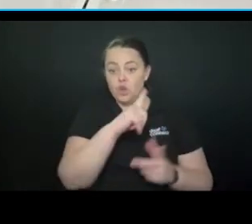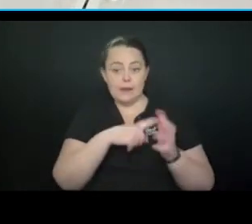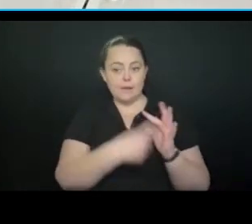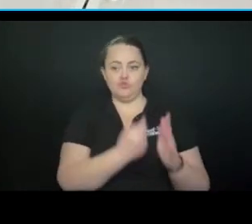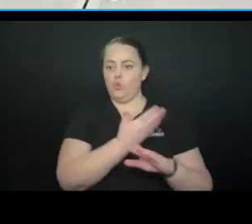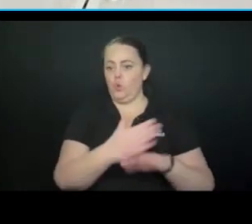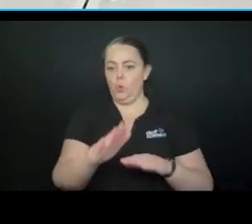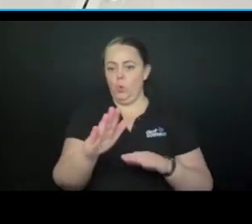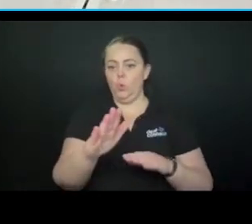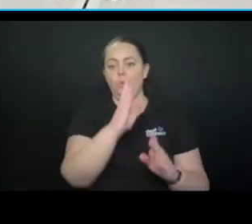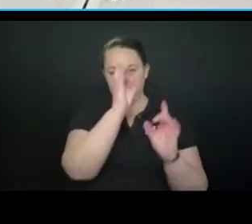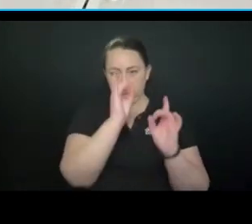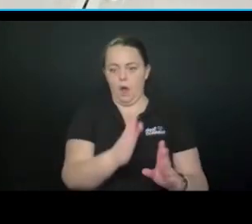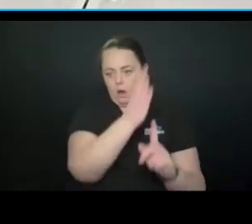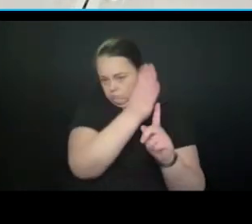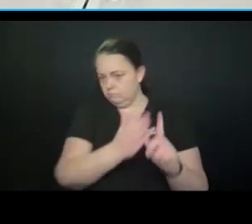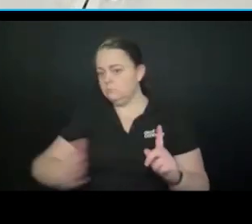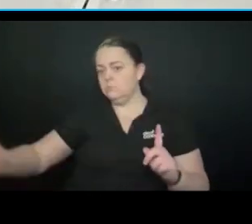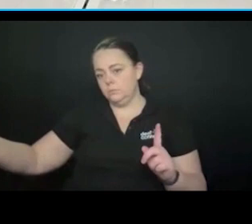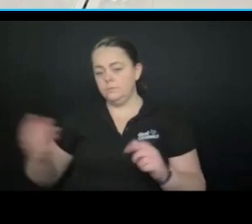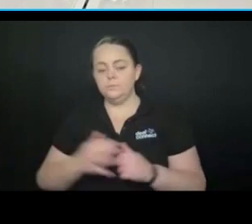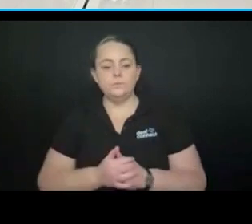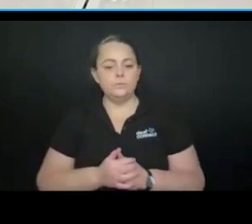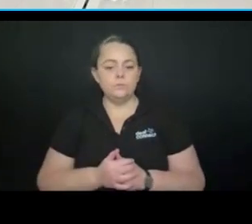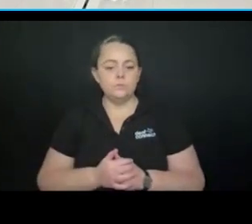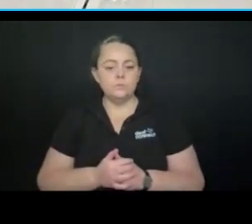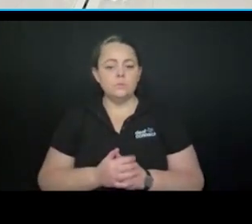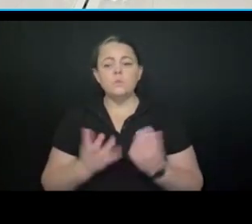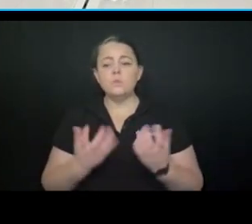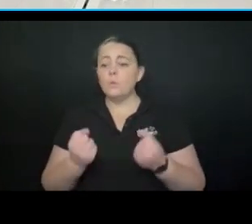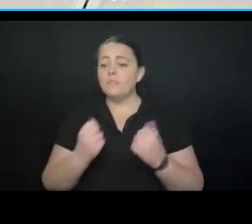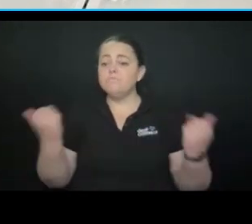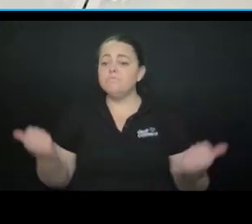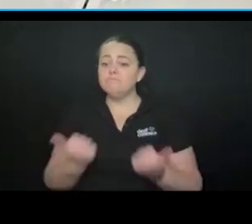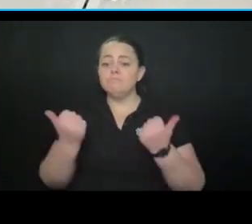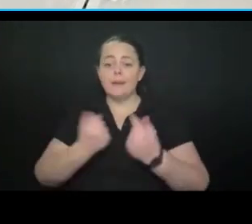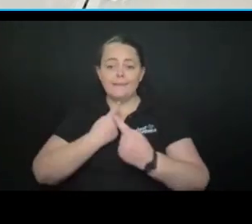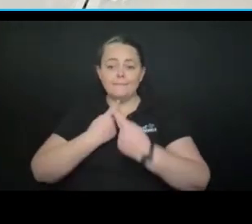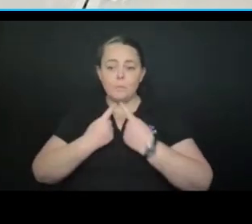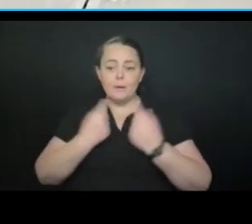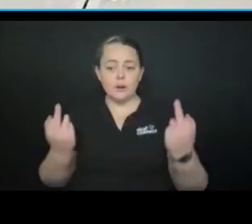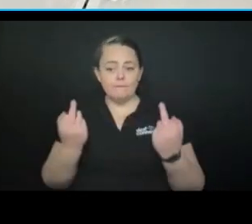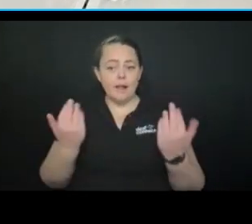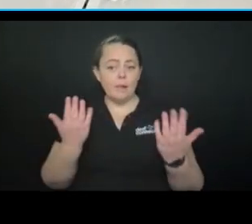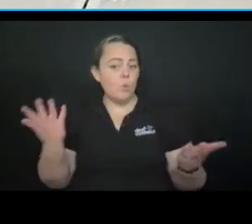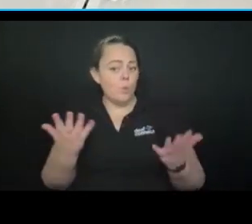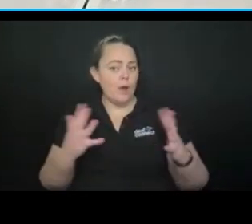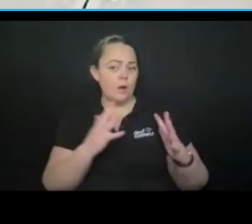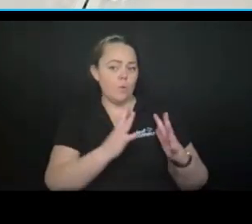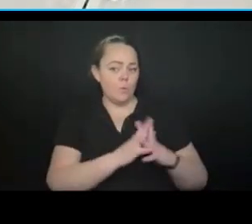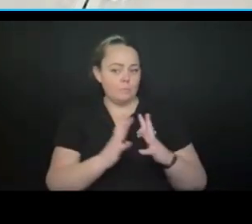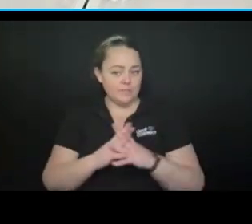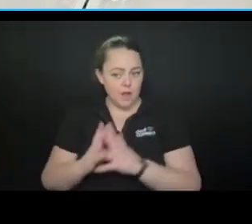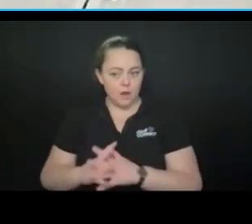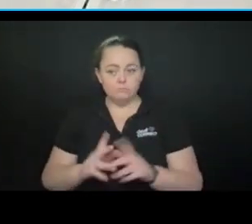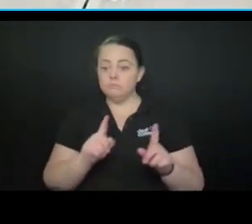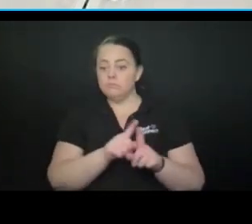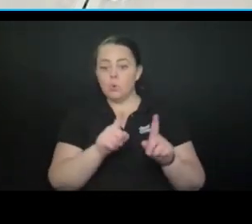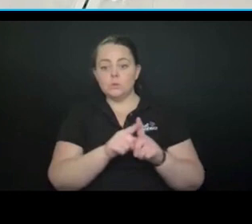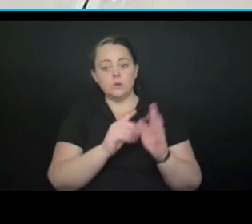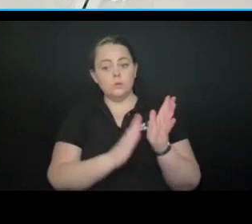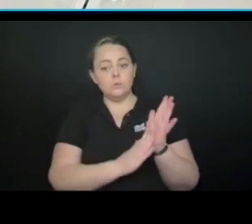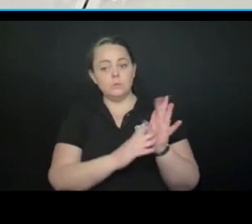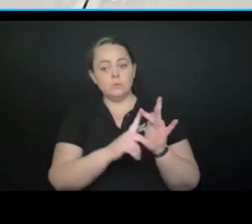delivering tailored resources. They'll be available on our website and also in conjunction with our colleagues such as Michael over at the Commission.